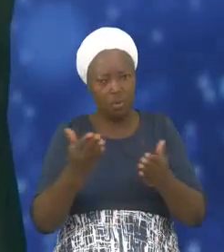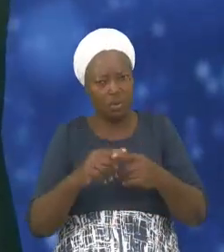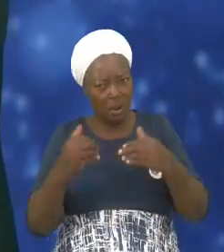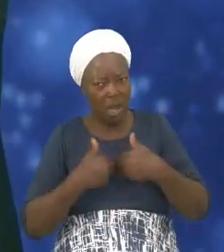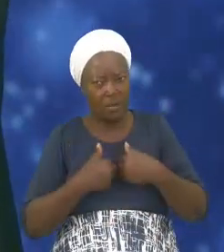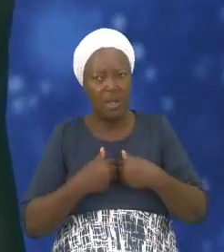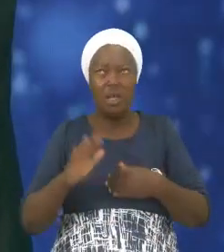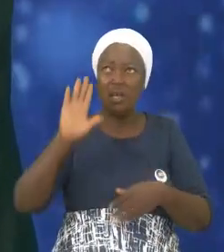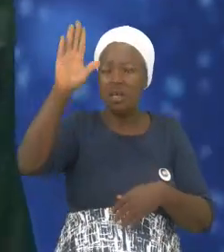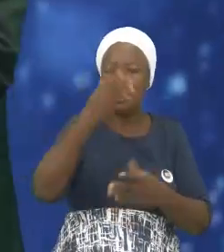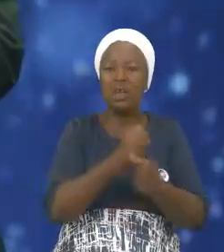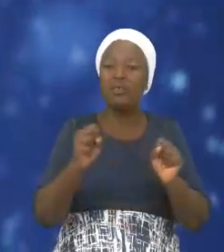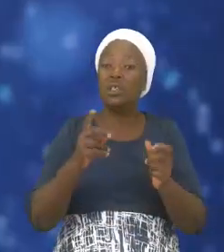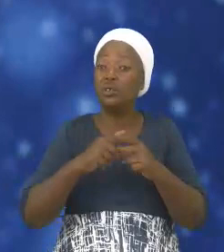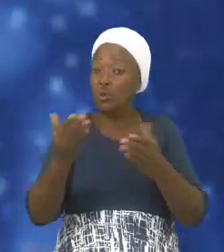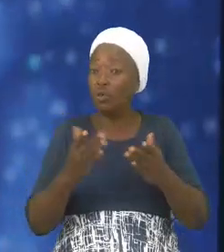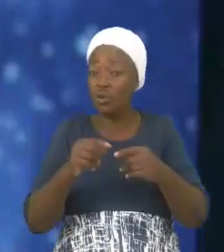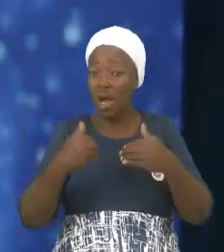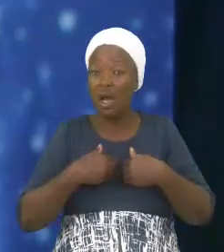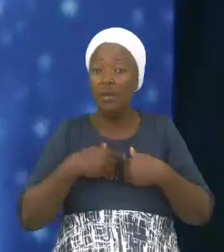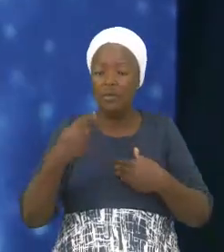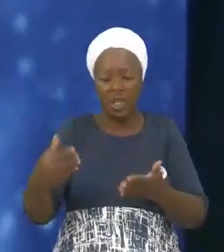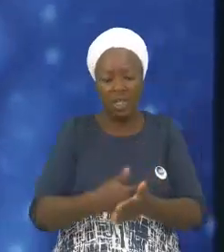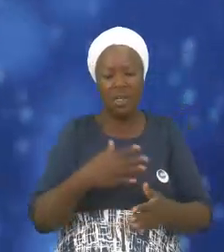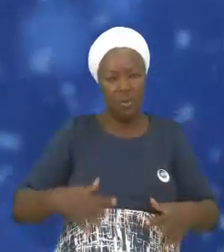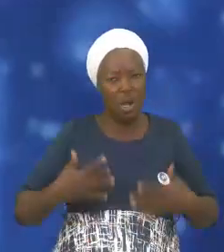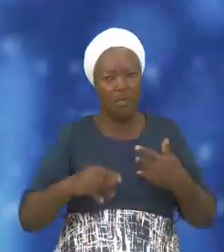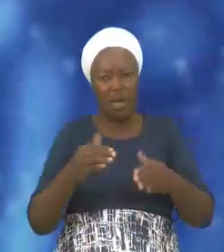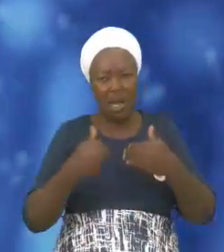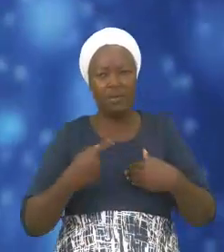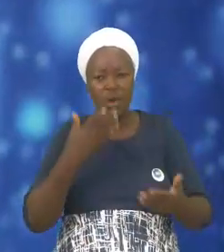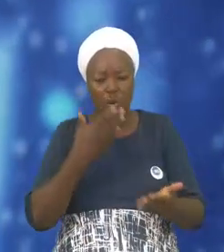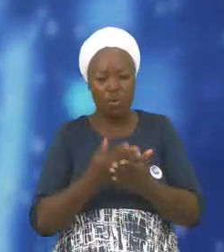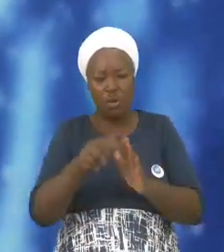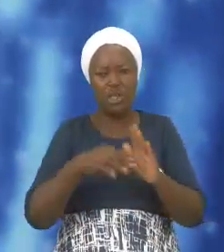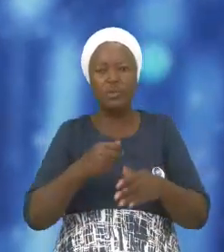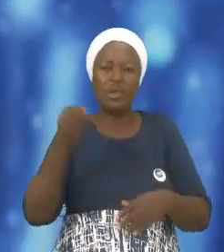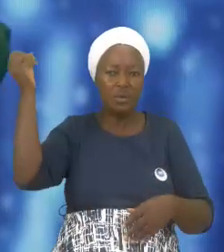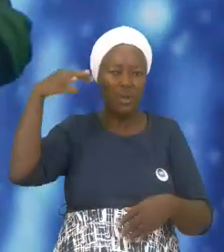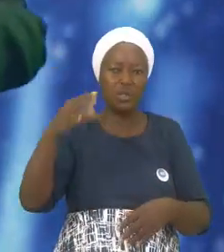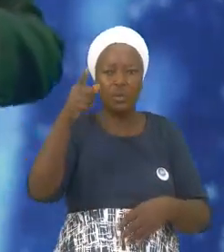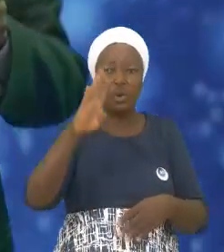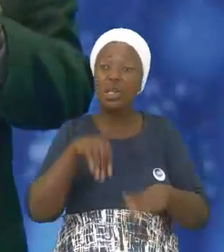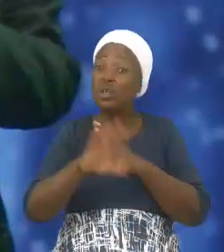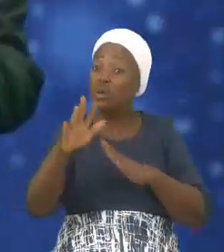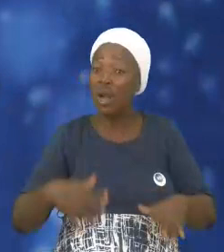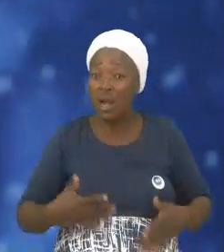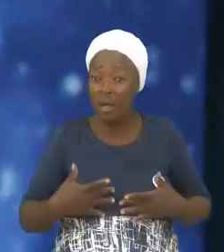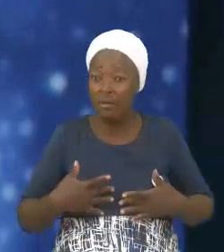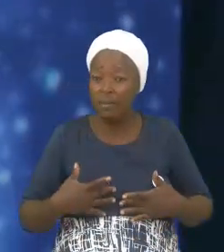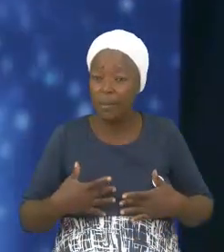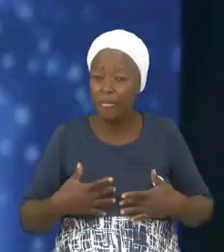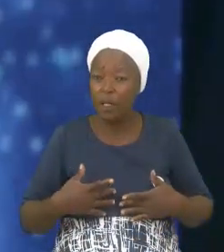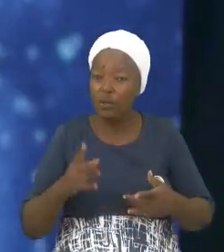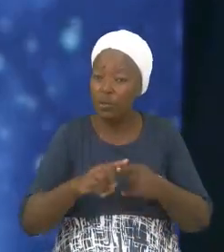want to have the new life. You want to have the goodness of the grace of God in your life, to